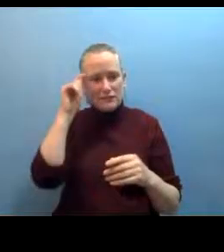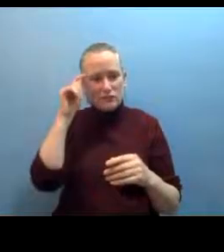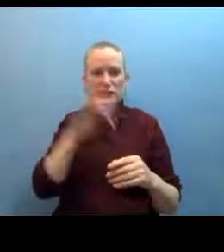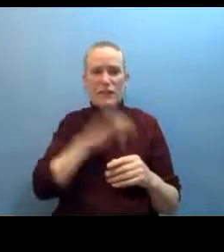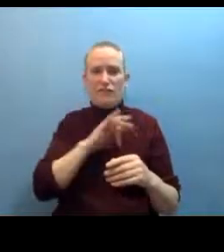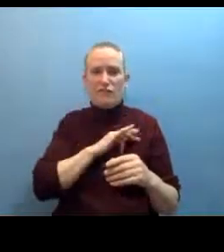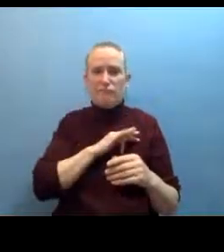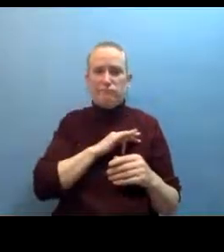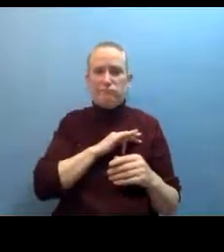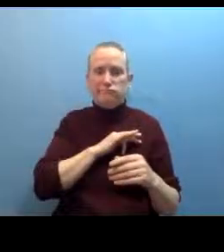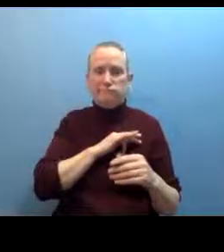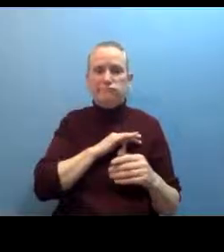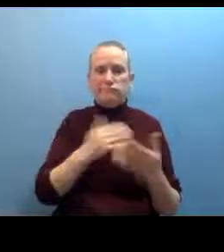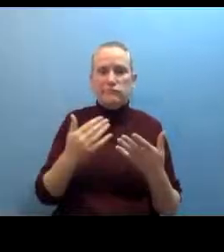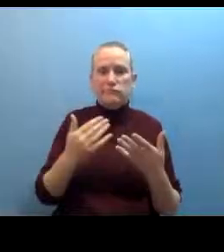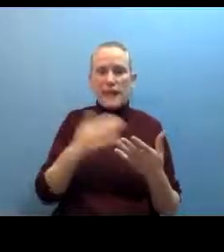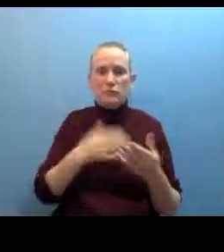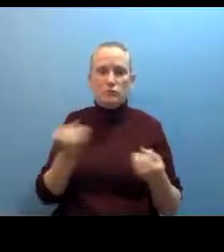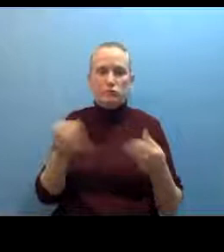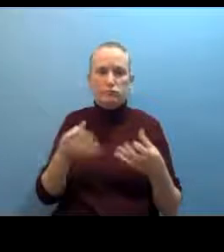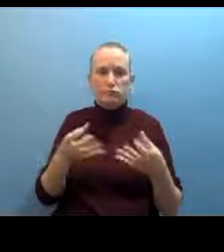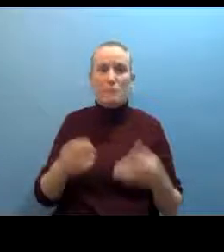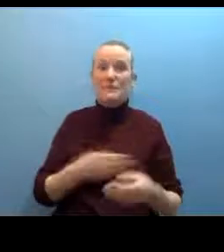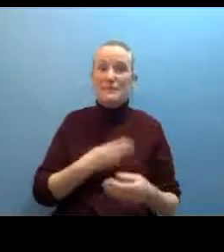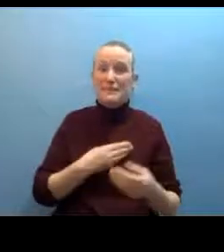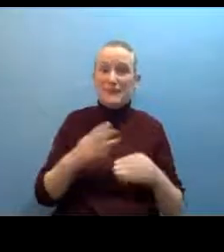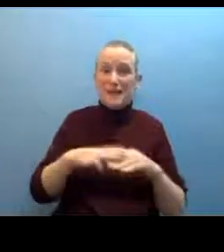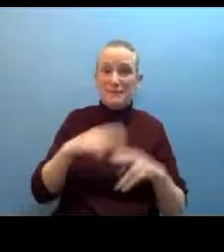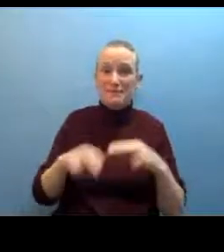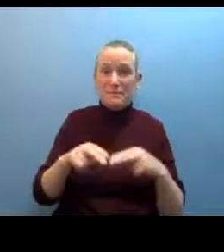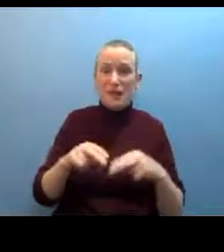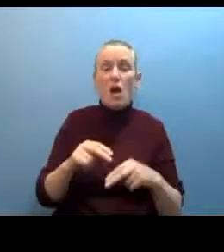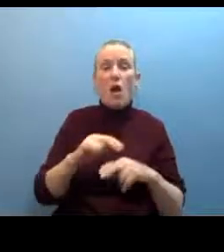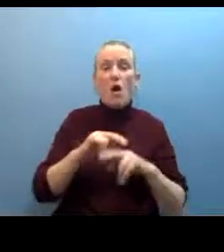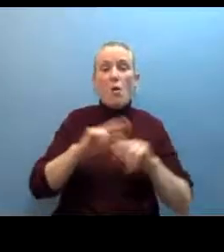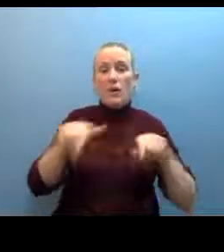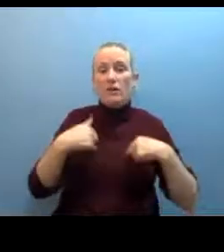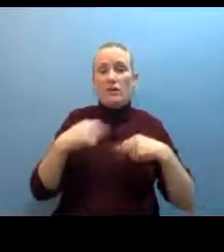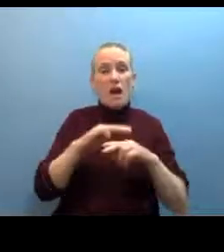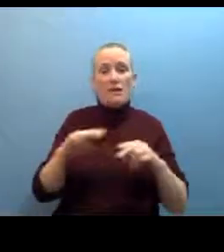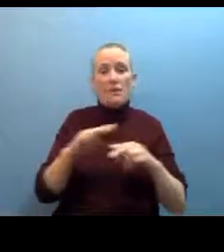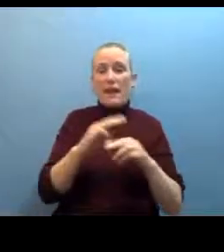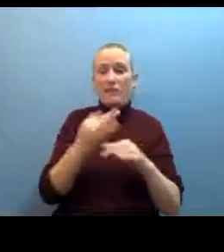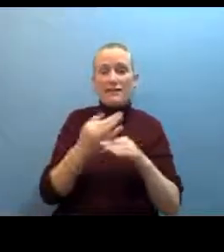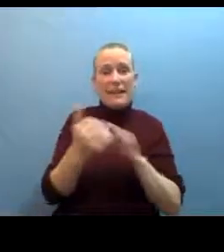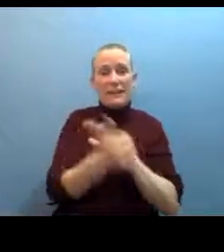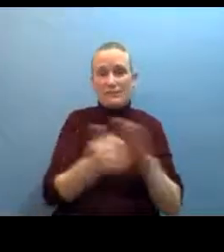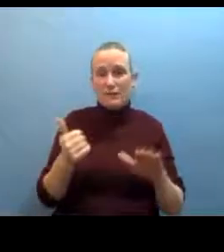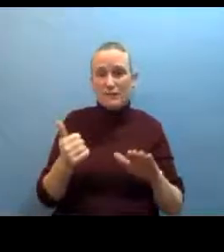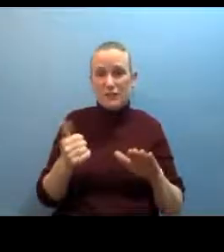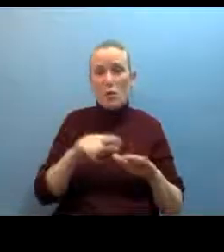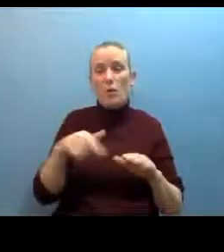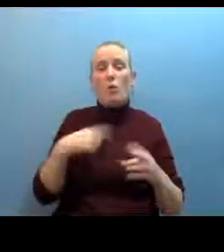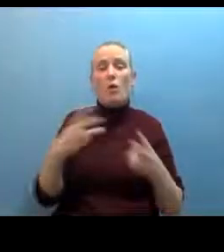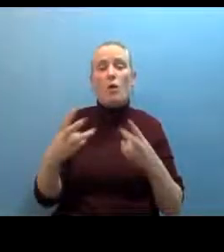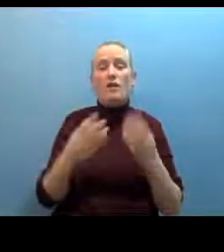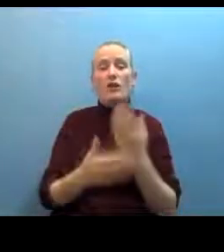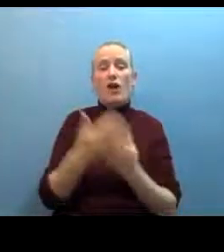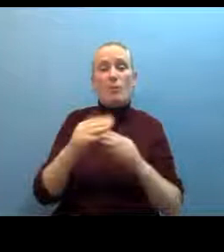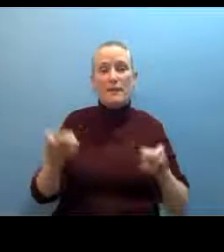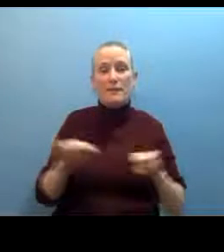please do. We're not parenting experts. We work specifically with young people and their mental